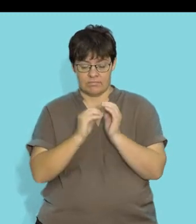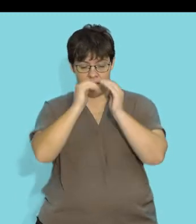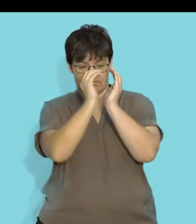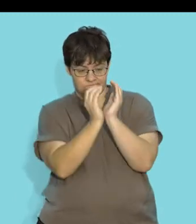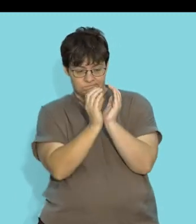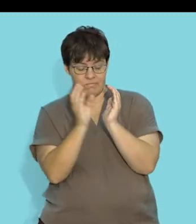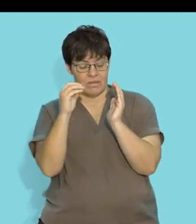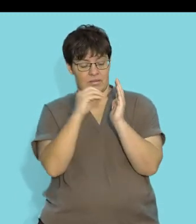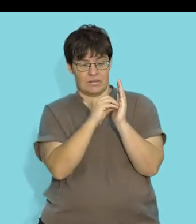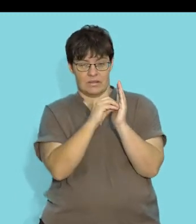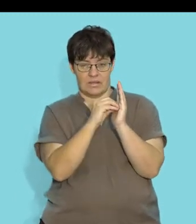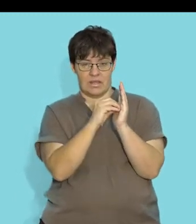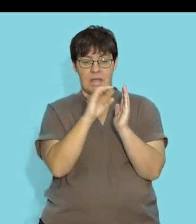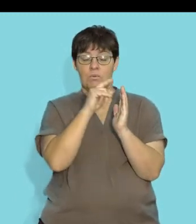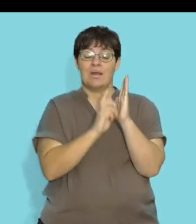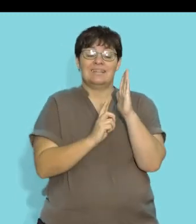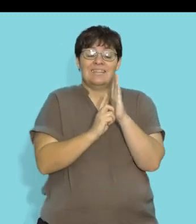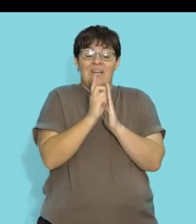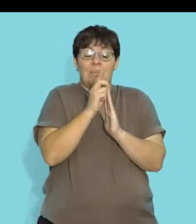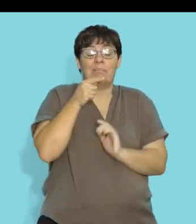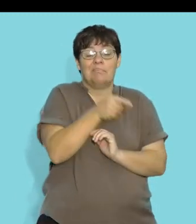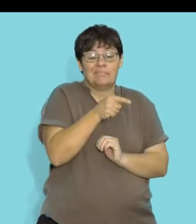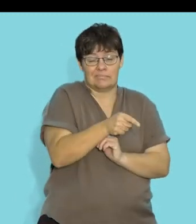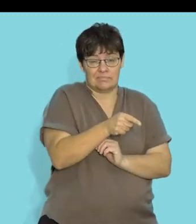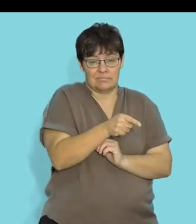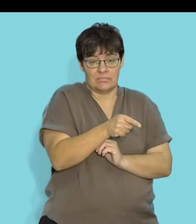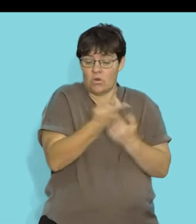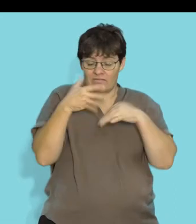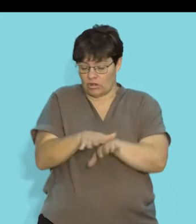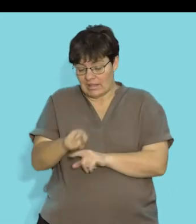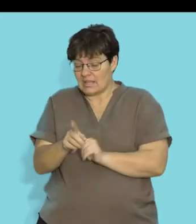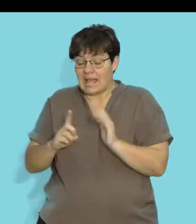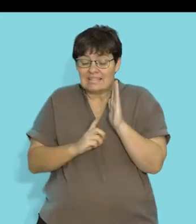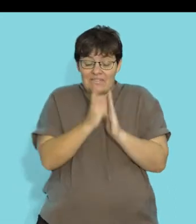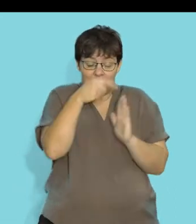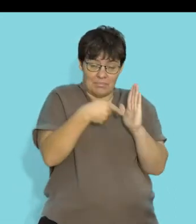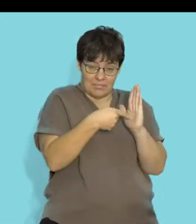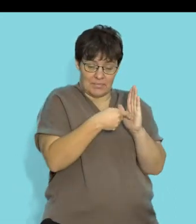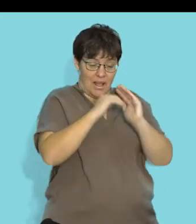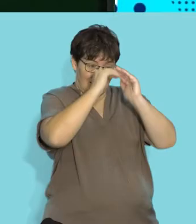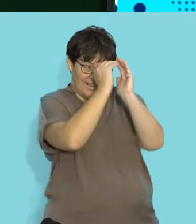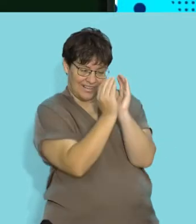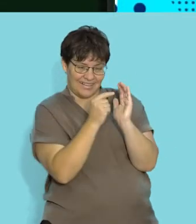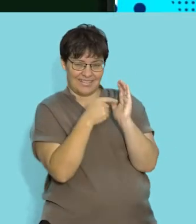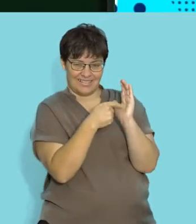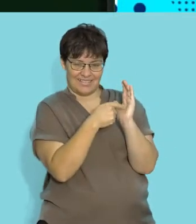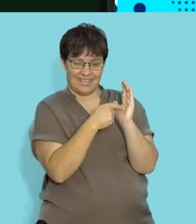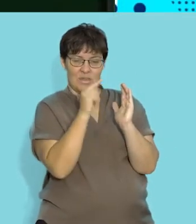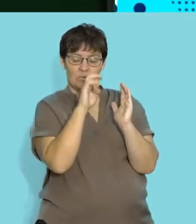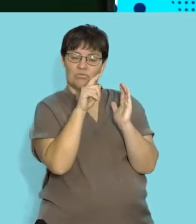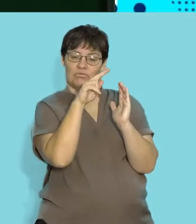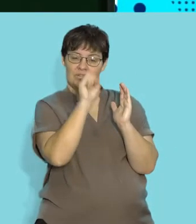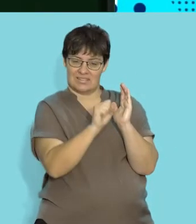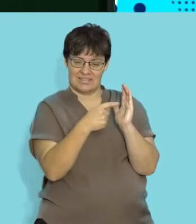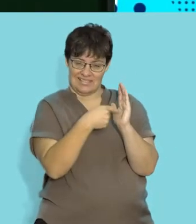embryo develops. Again, the word develops. So the embryo, remember, implants within the uterine lining, and it's